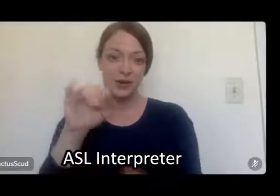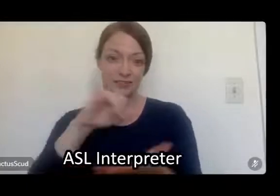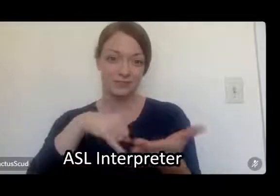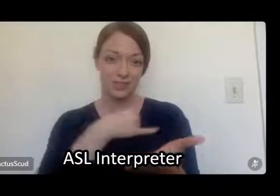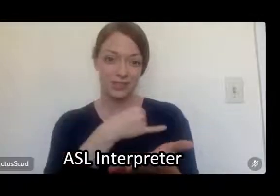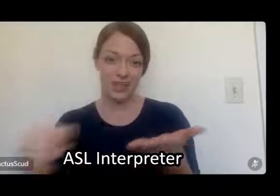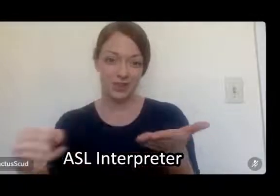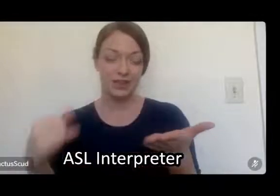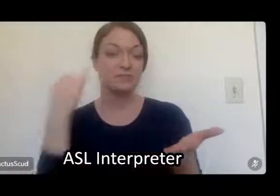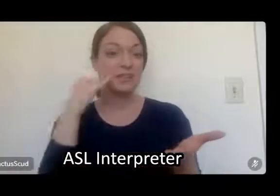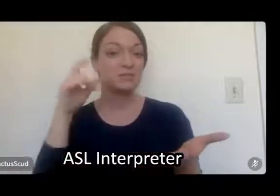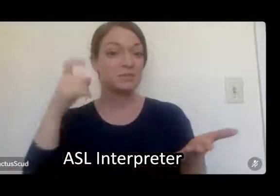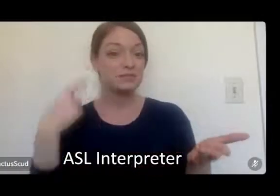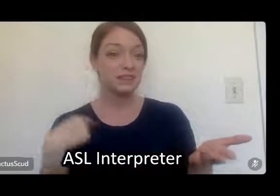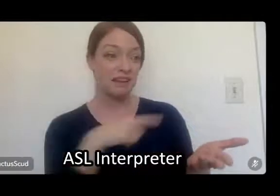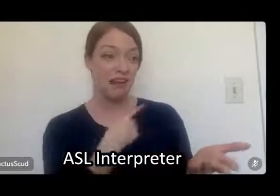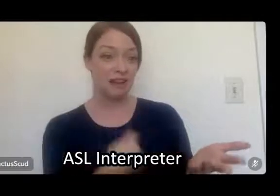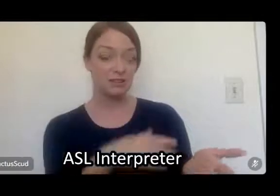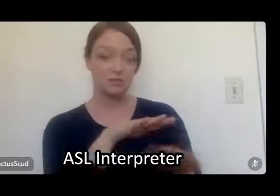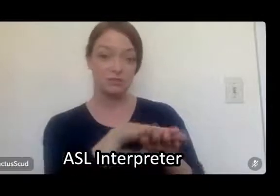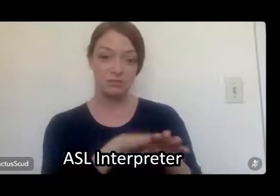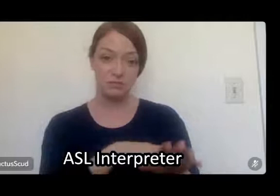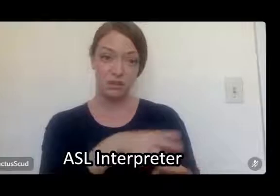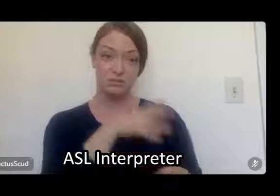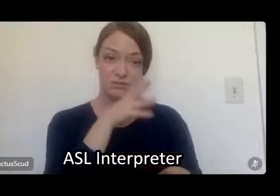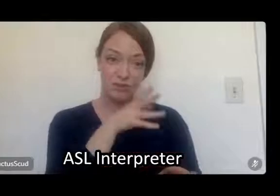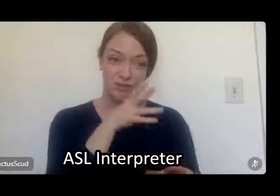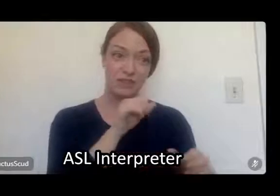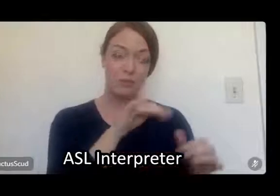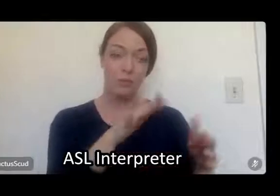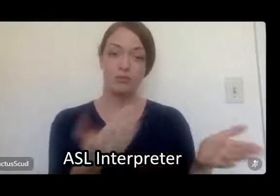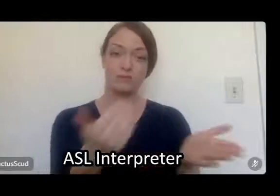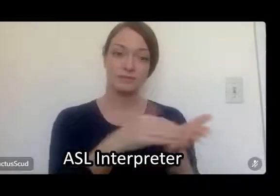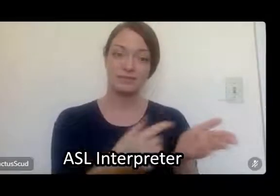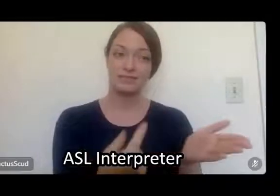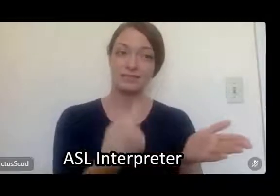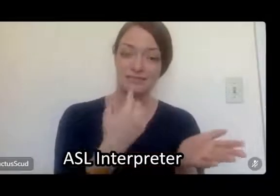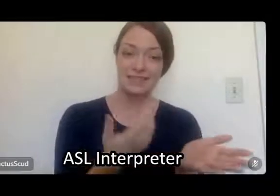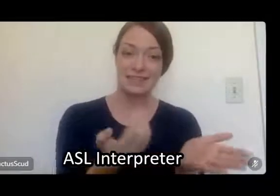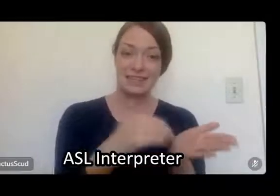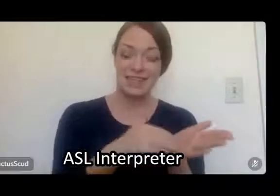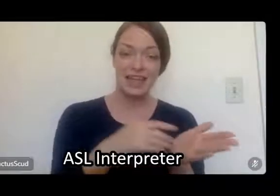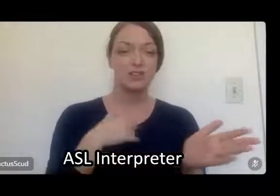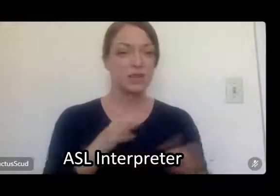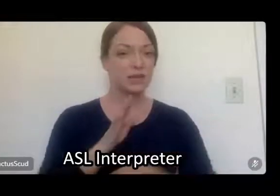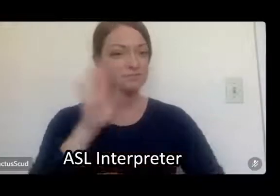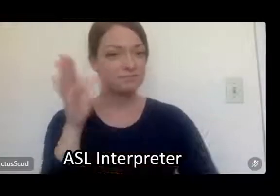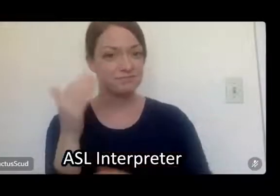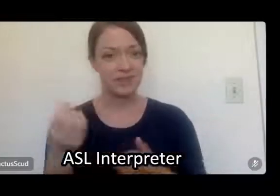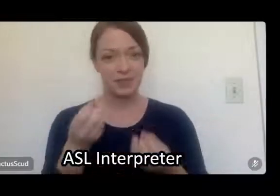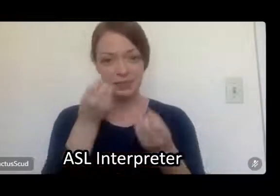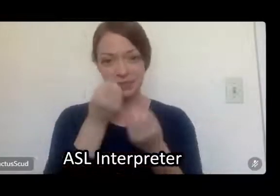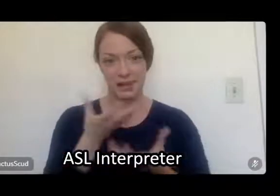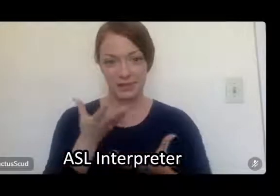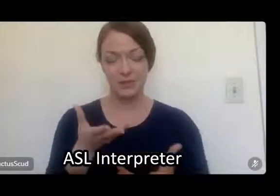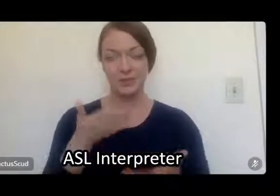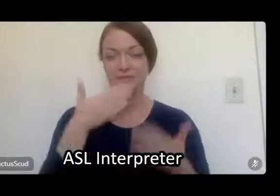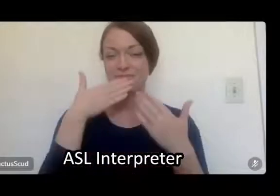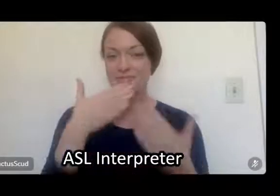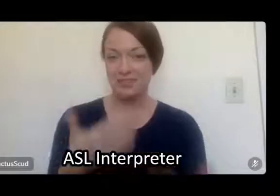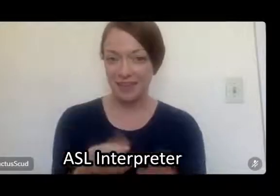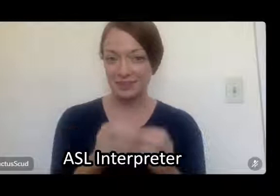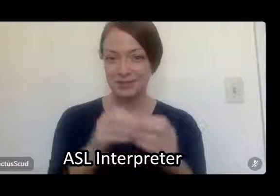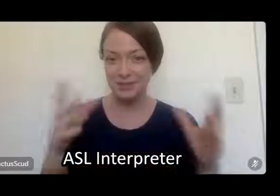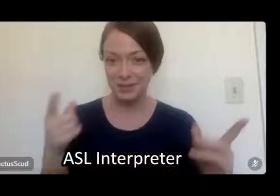us to slow down talking or cover anything or repeat anything, just jump in and let us know, guys. And thank you so much